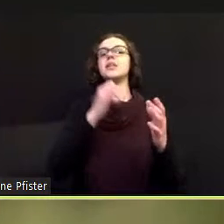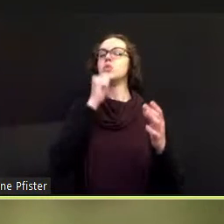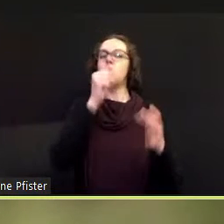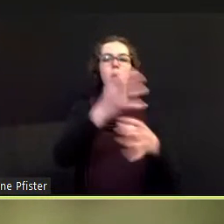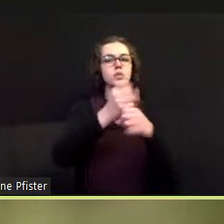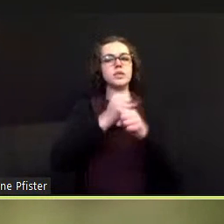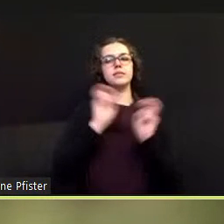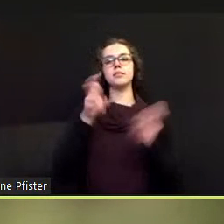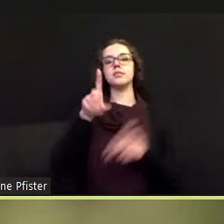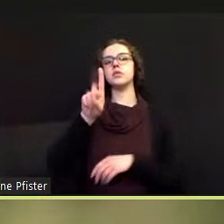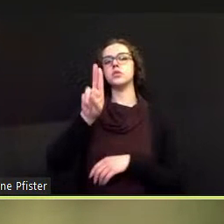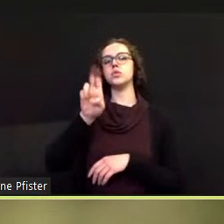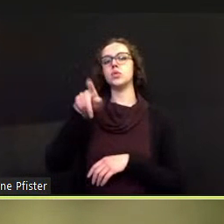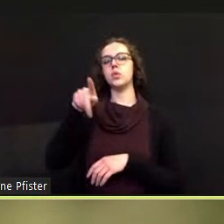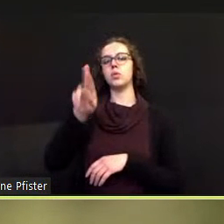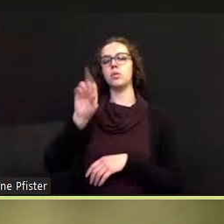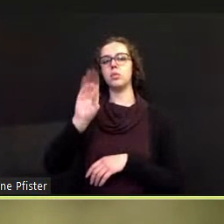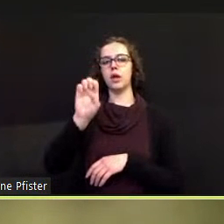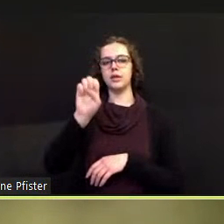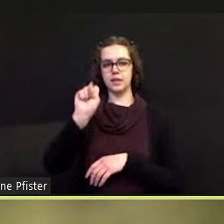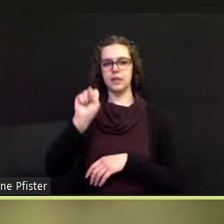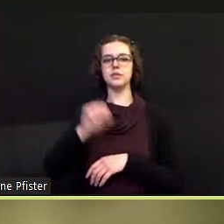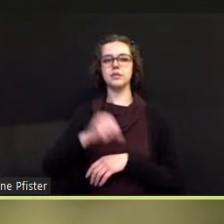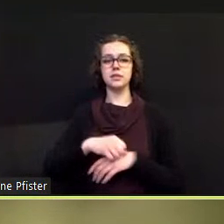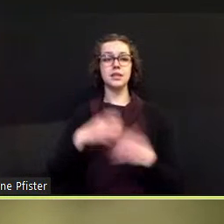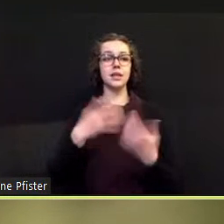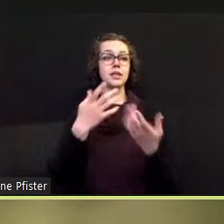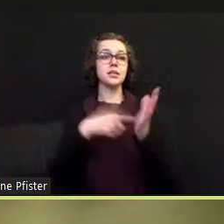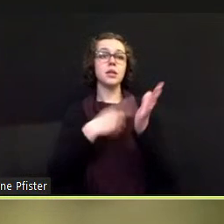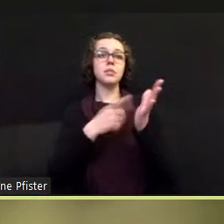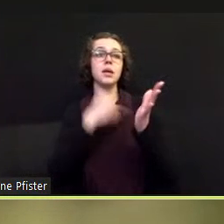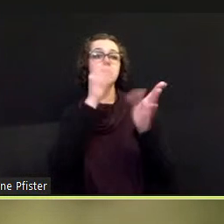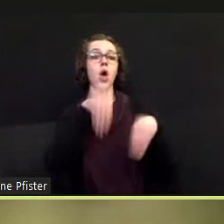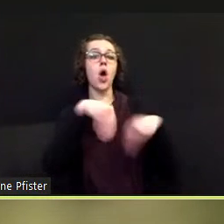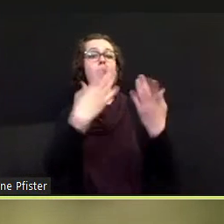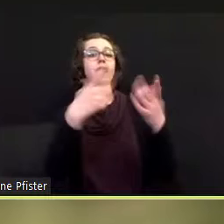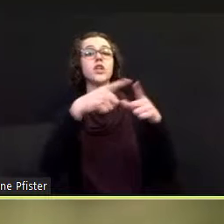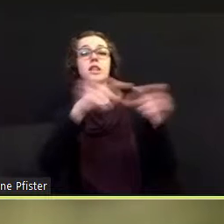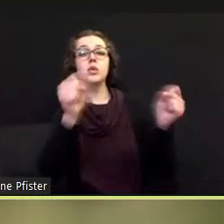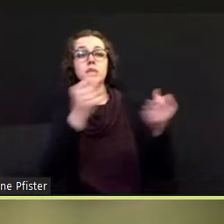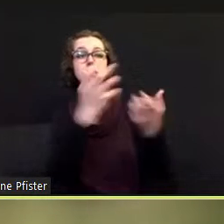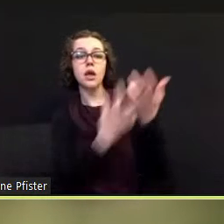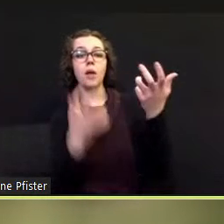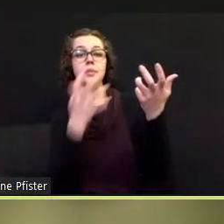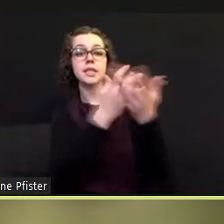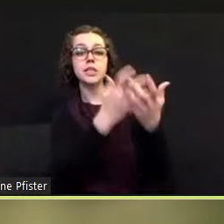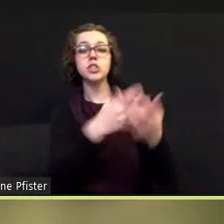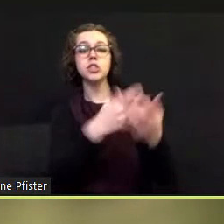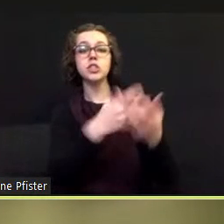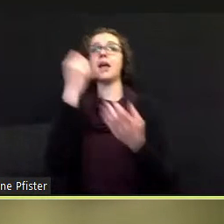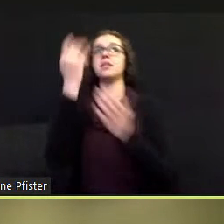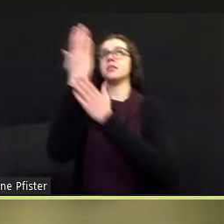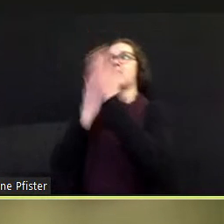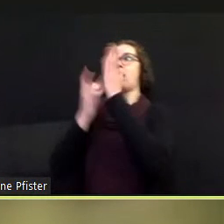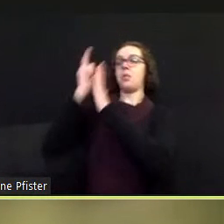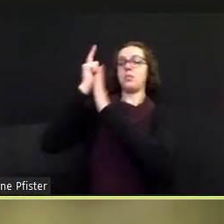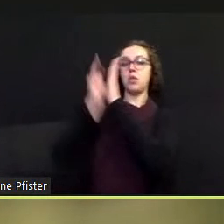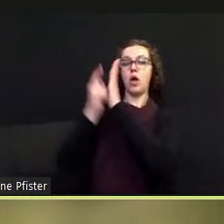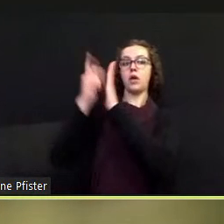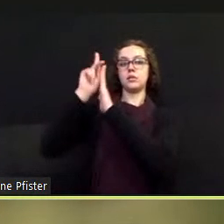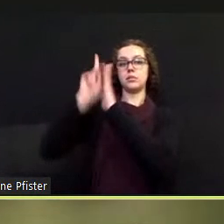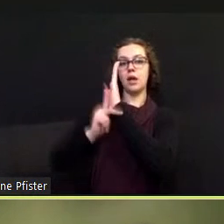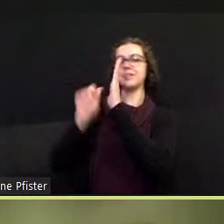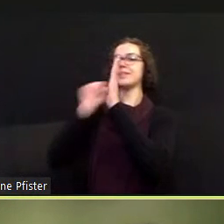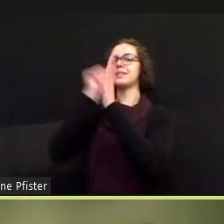to ineffective linguistic accommodations, as well as legislation that has not kept up with the needs of the